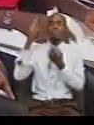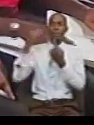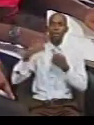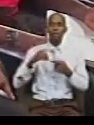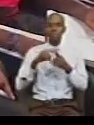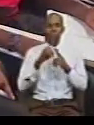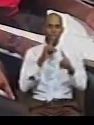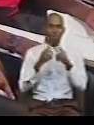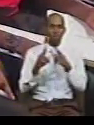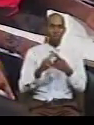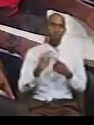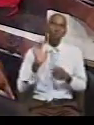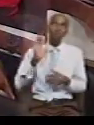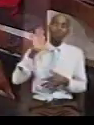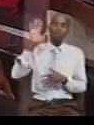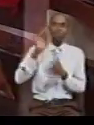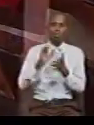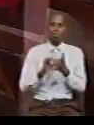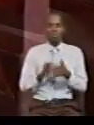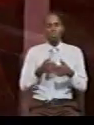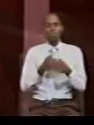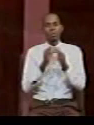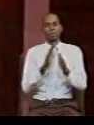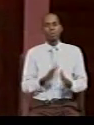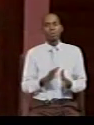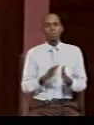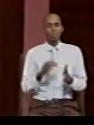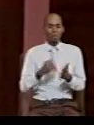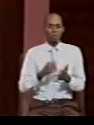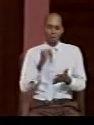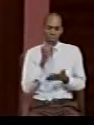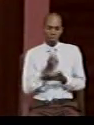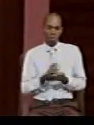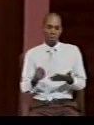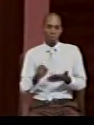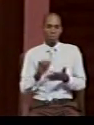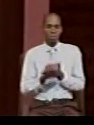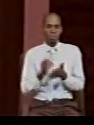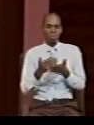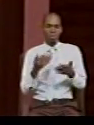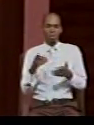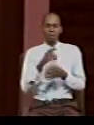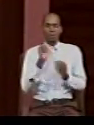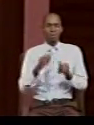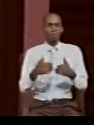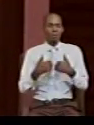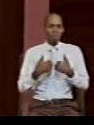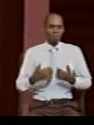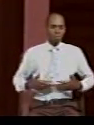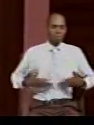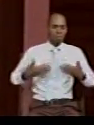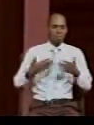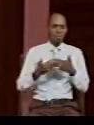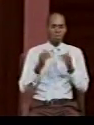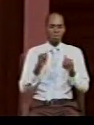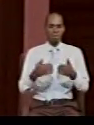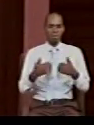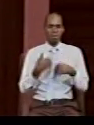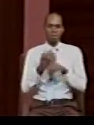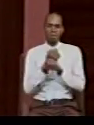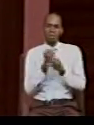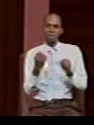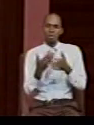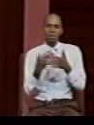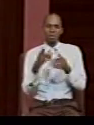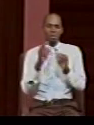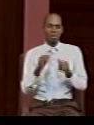He said, it was written that before you can have life, before you can have salvation, before